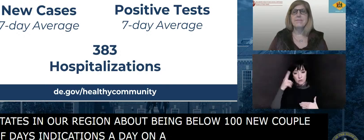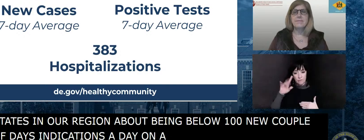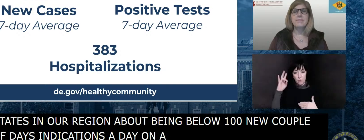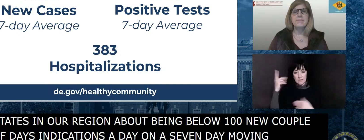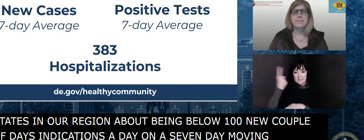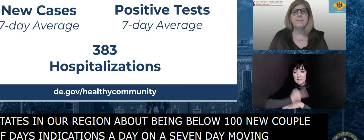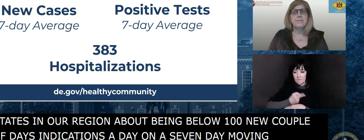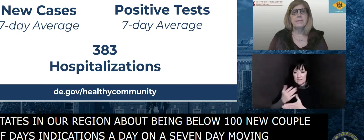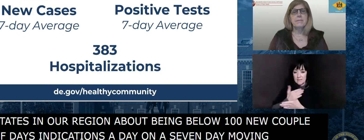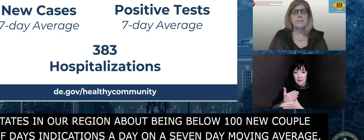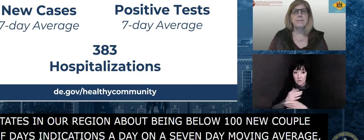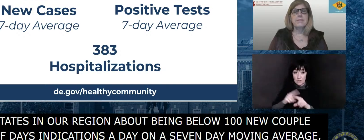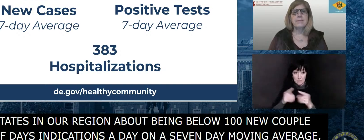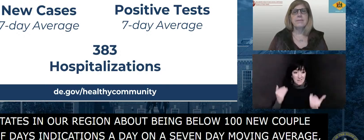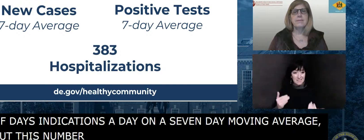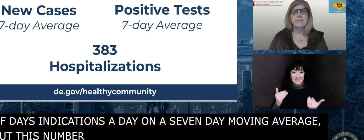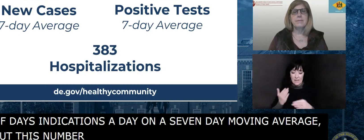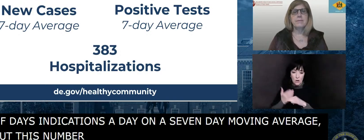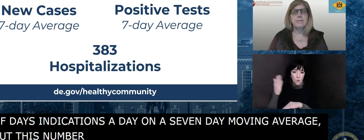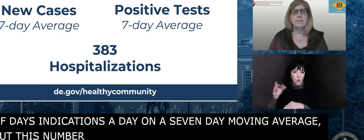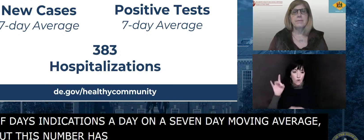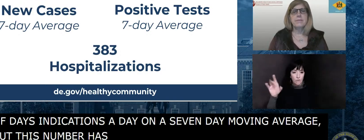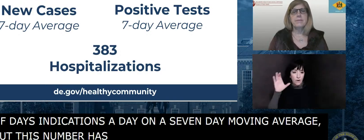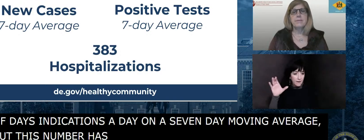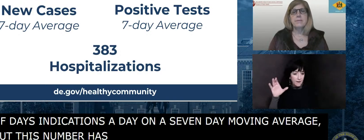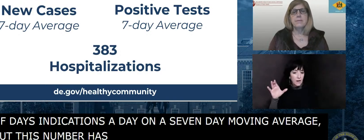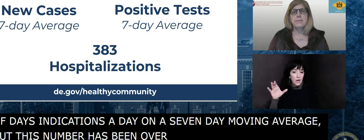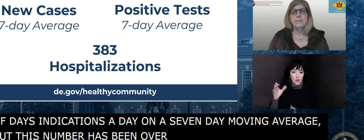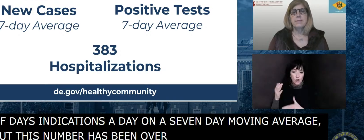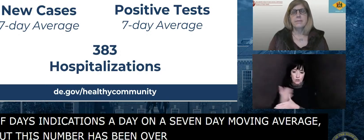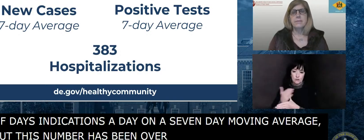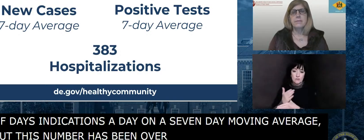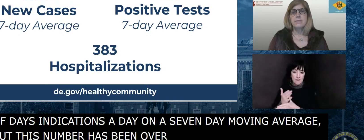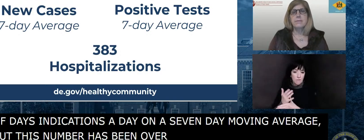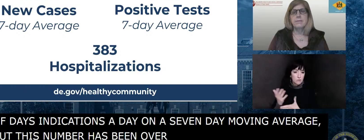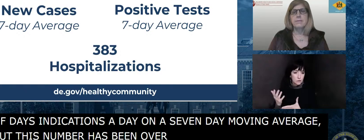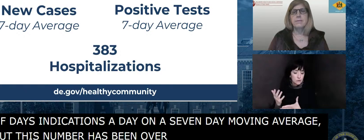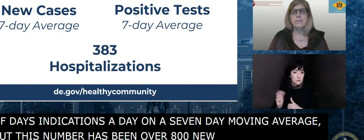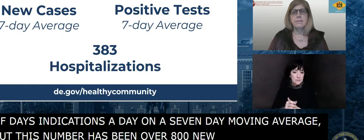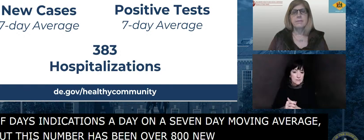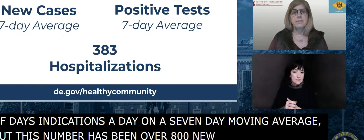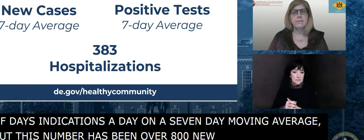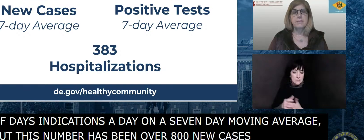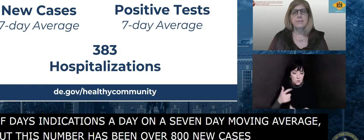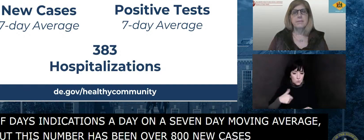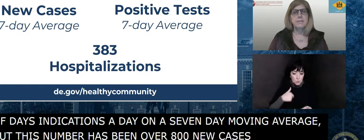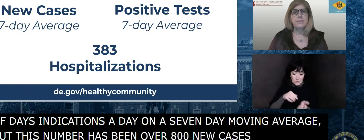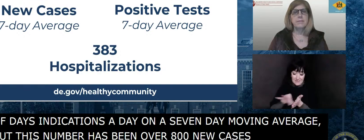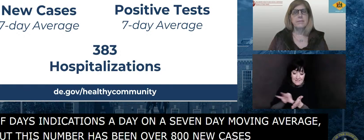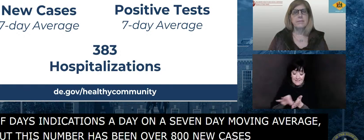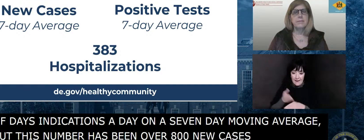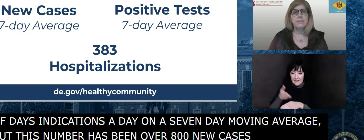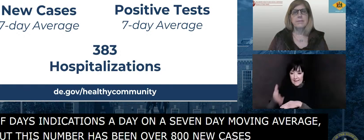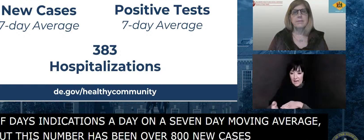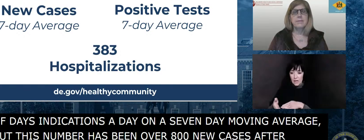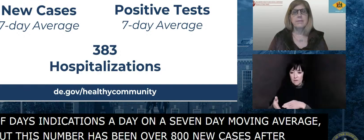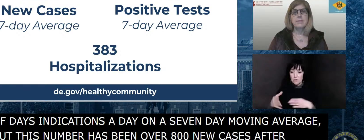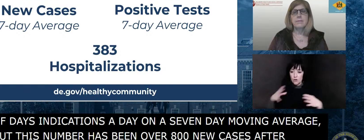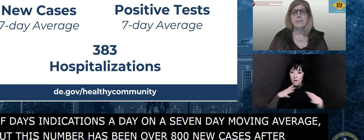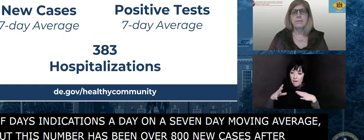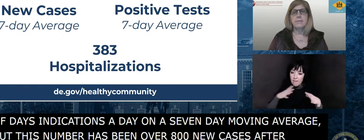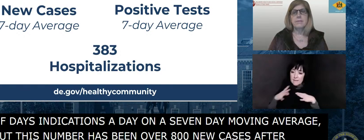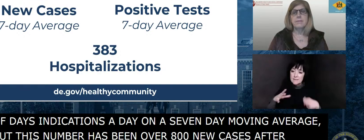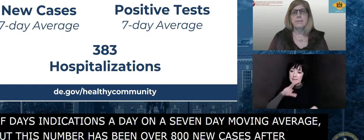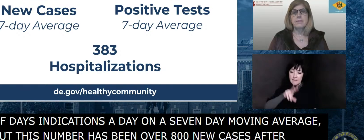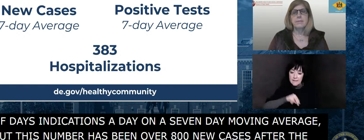hundred, over 800 new cases on a 7-day moving average after the holiday season, Thanksgiving and Christmas.